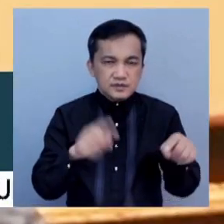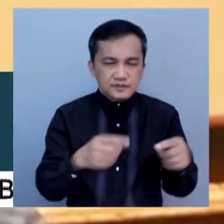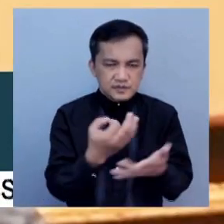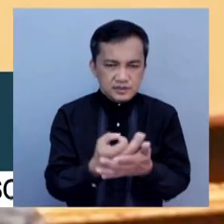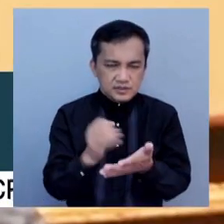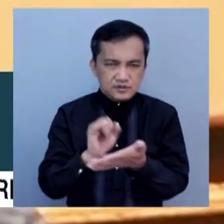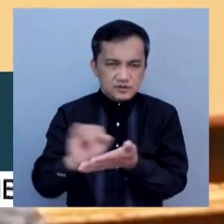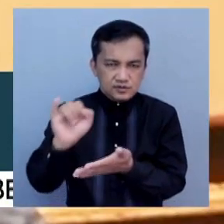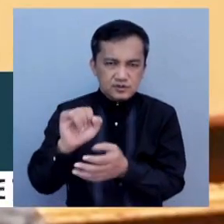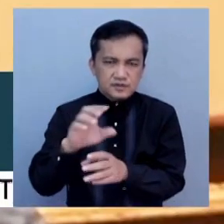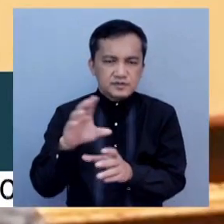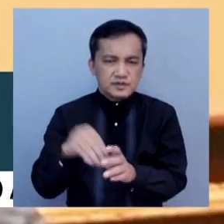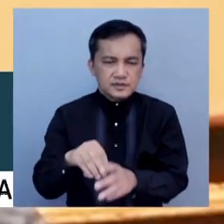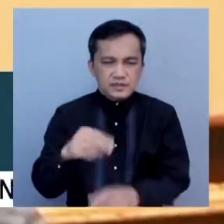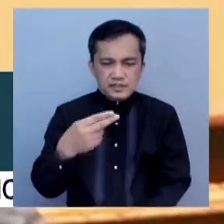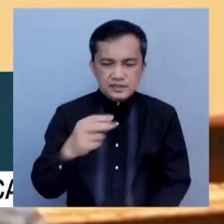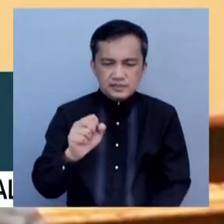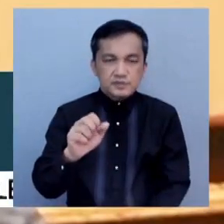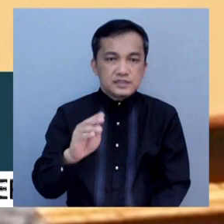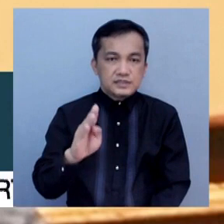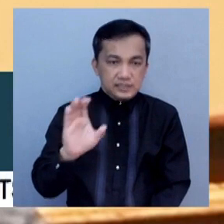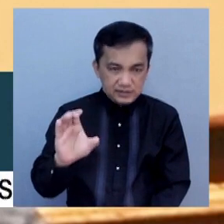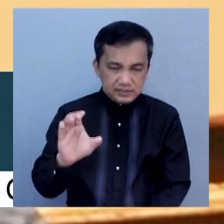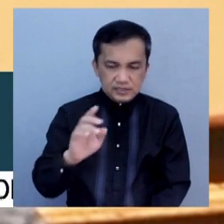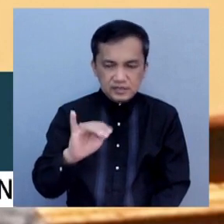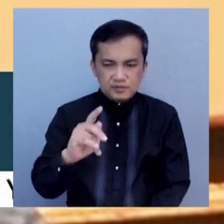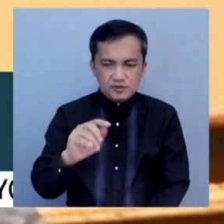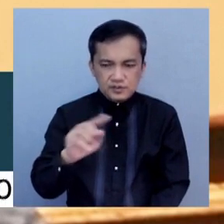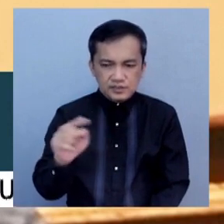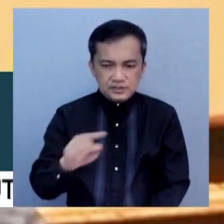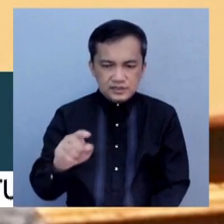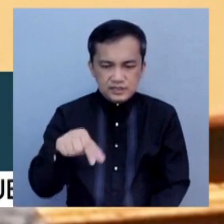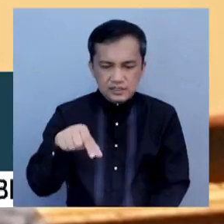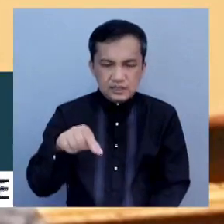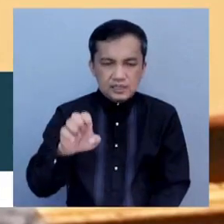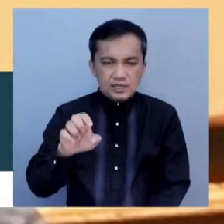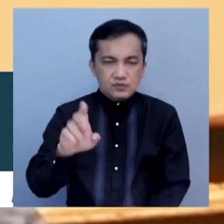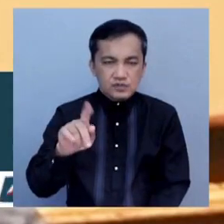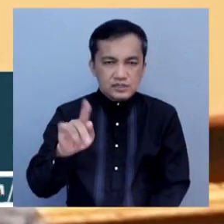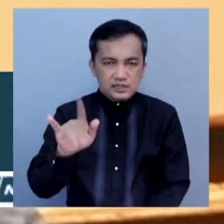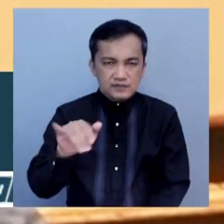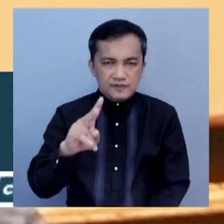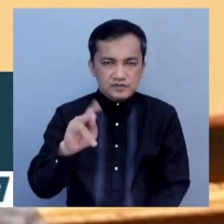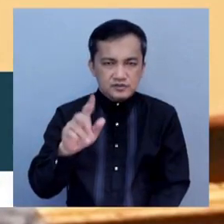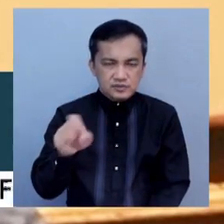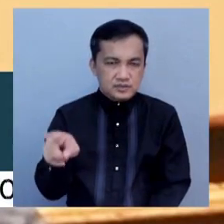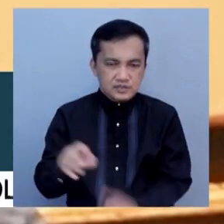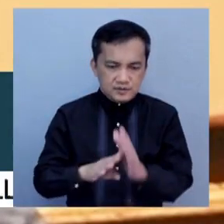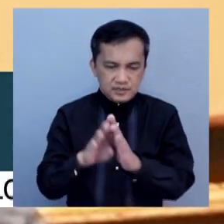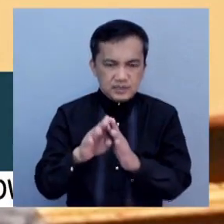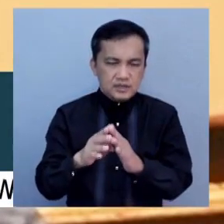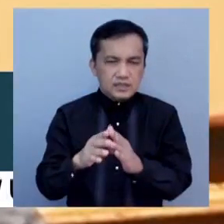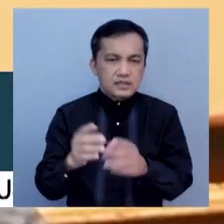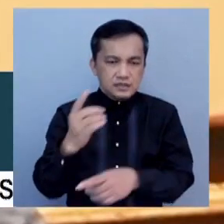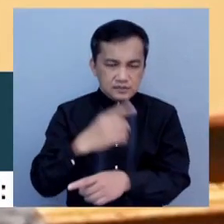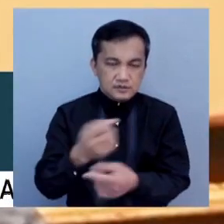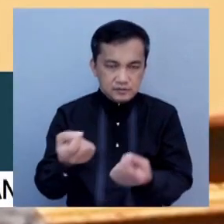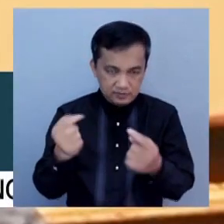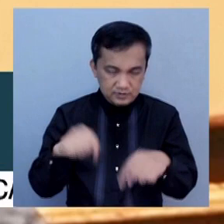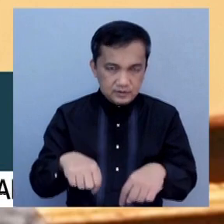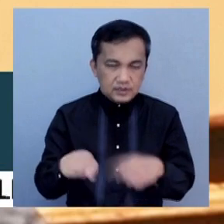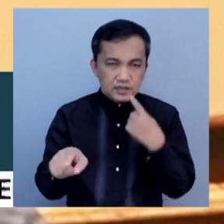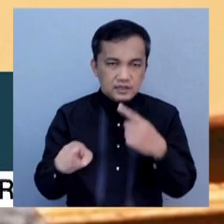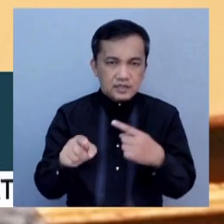including HSBC and Aboitiz Equity Ventures. This development comes days after Malacañang released the